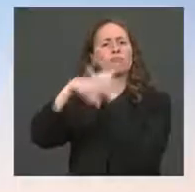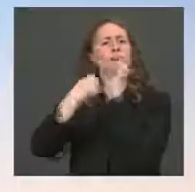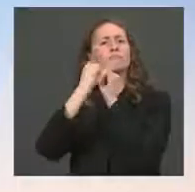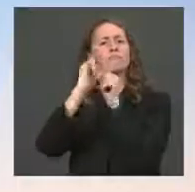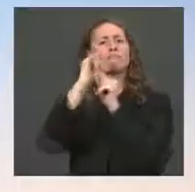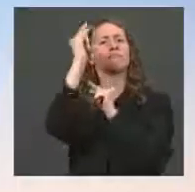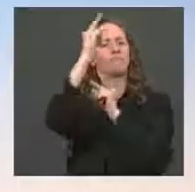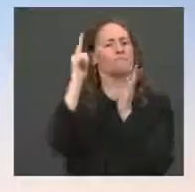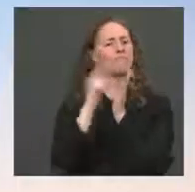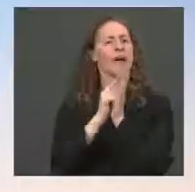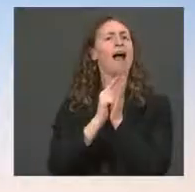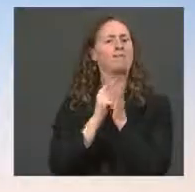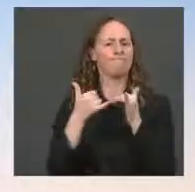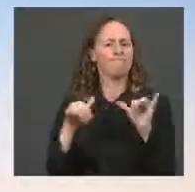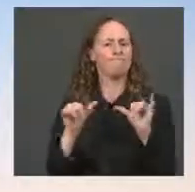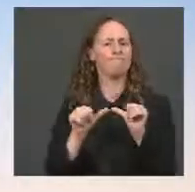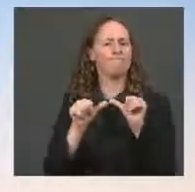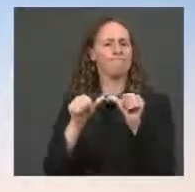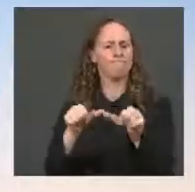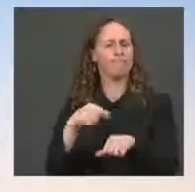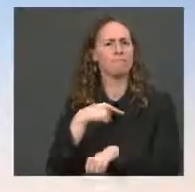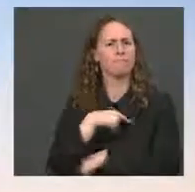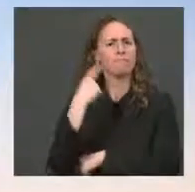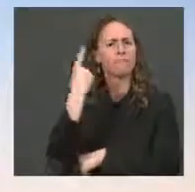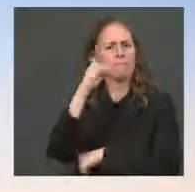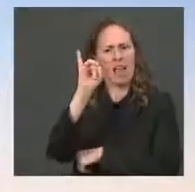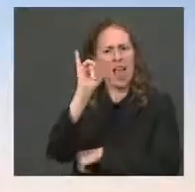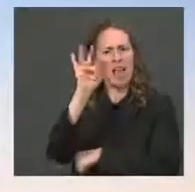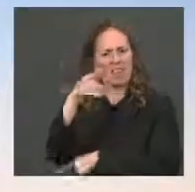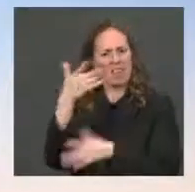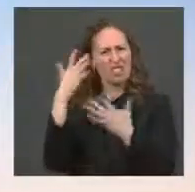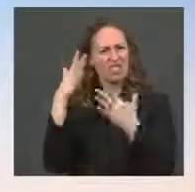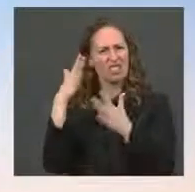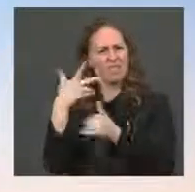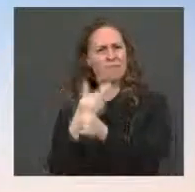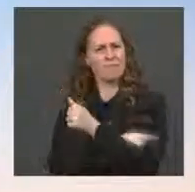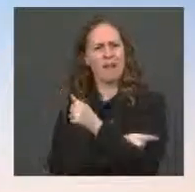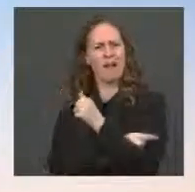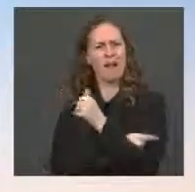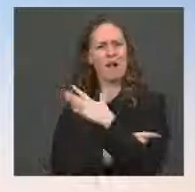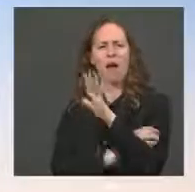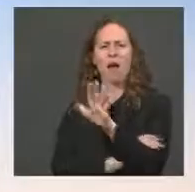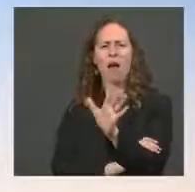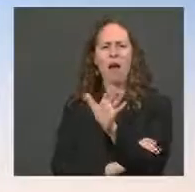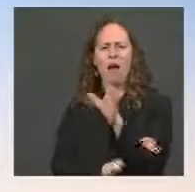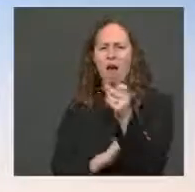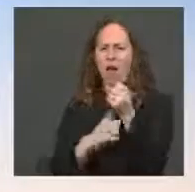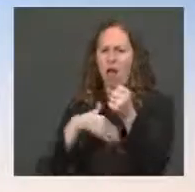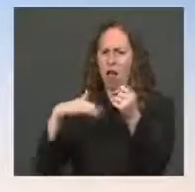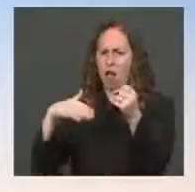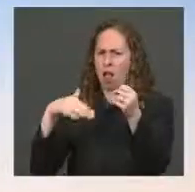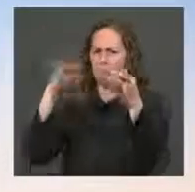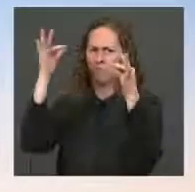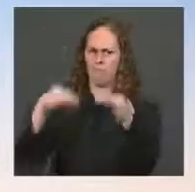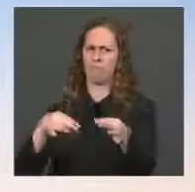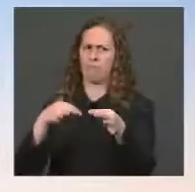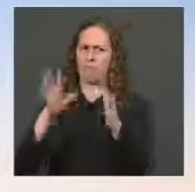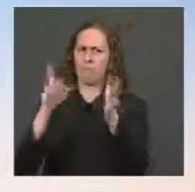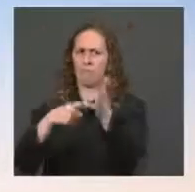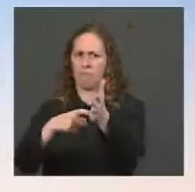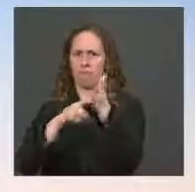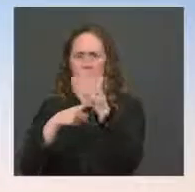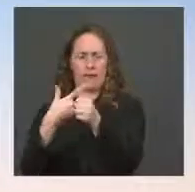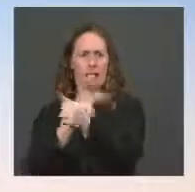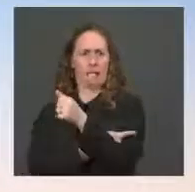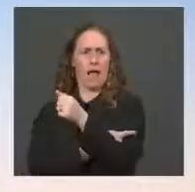vaccine mandates for domestic travel? We have not put in place vaccine mandates for domestic travel from the federal government.